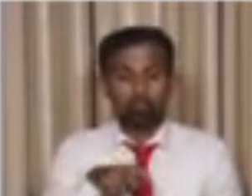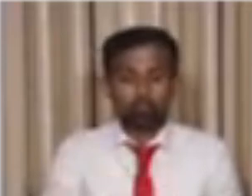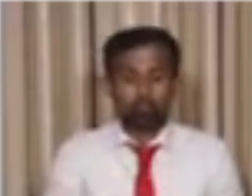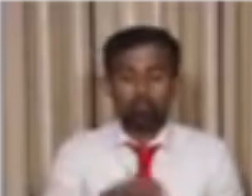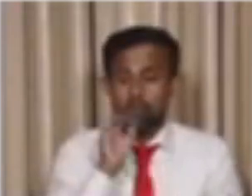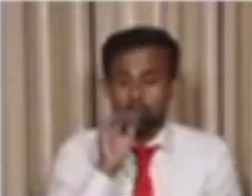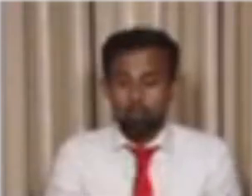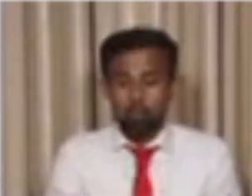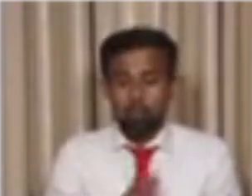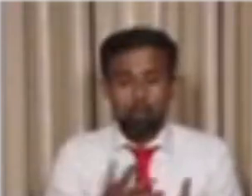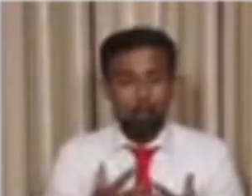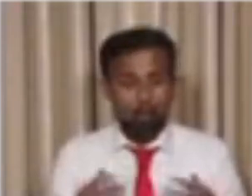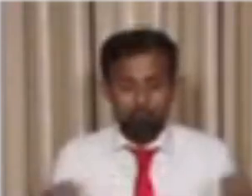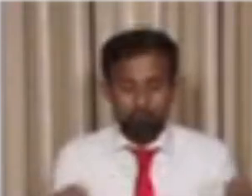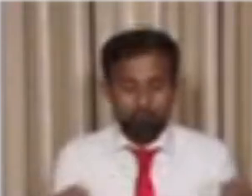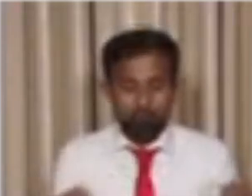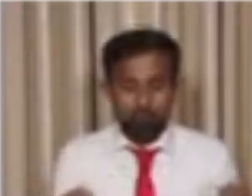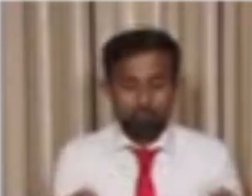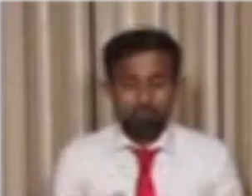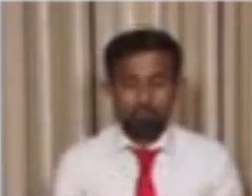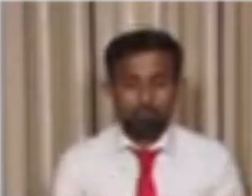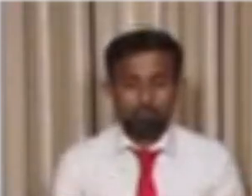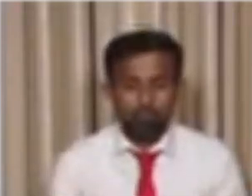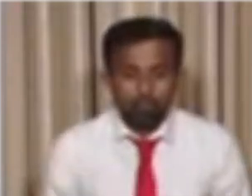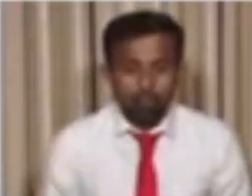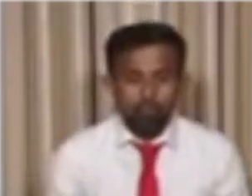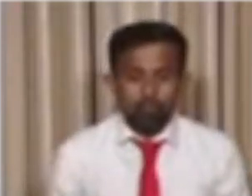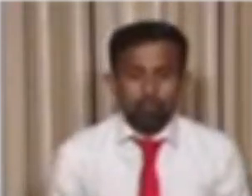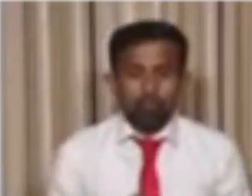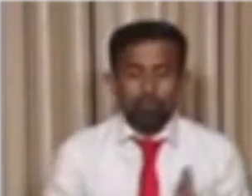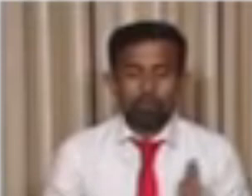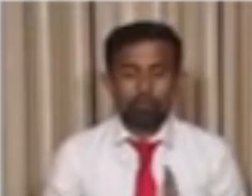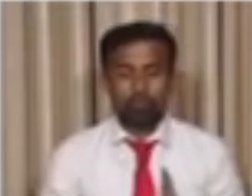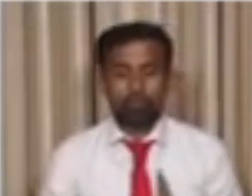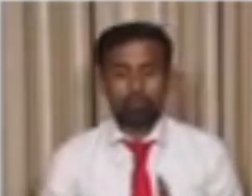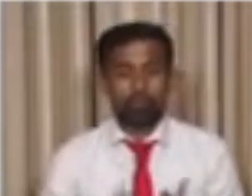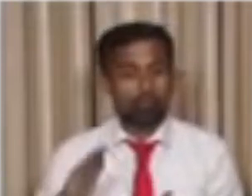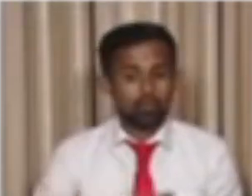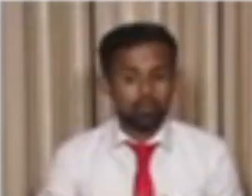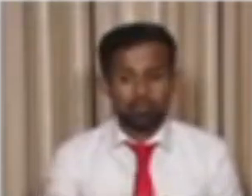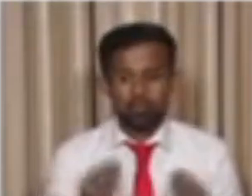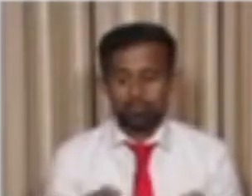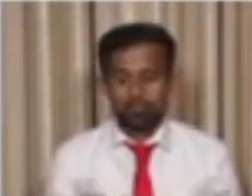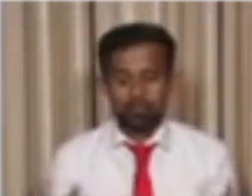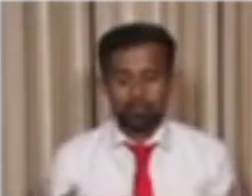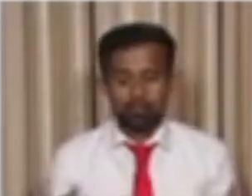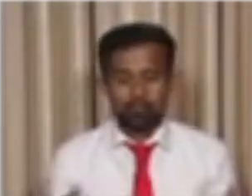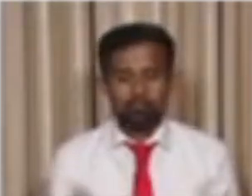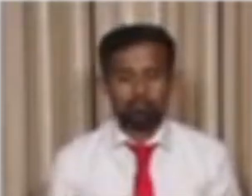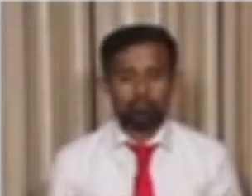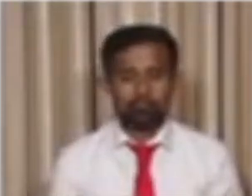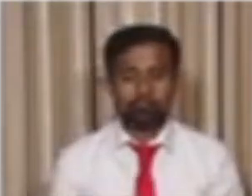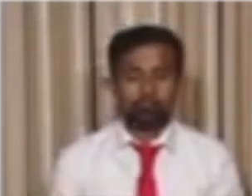Honorable Presiding Member, is that 85% victory is in fact not a victory unless it is